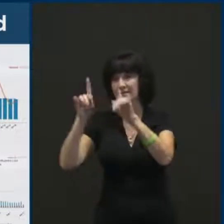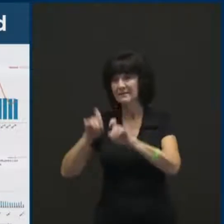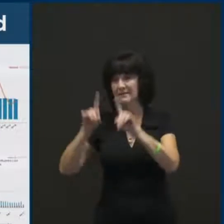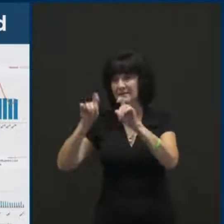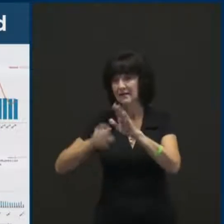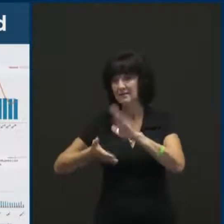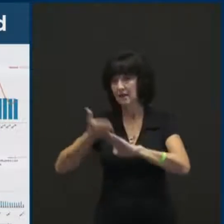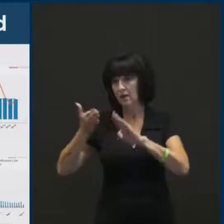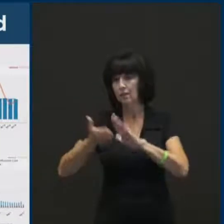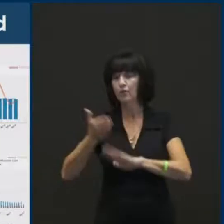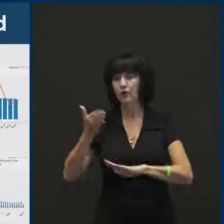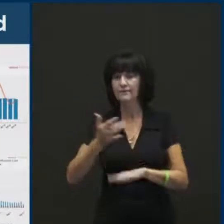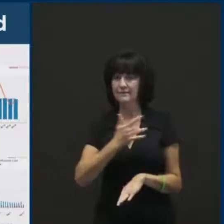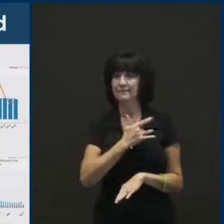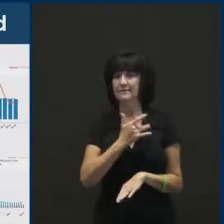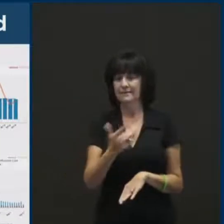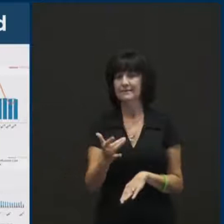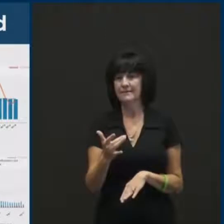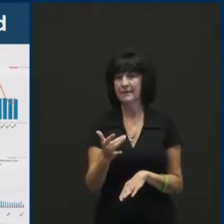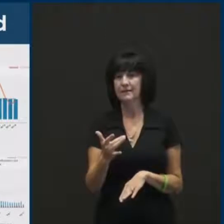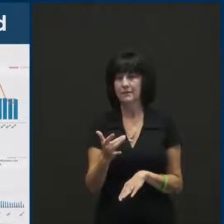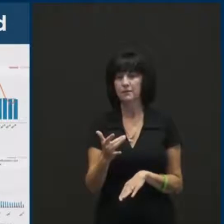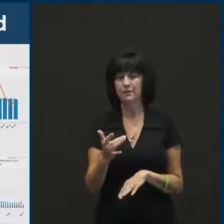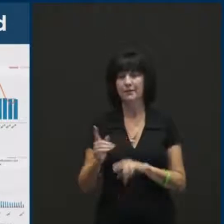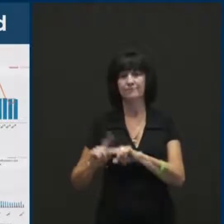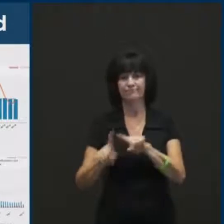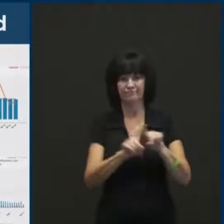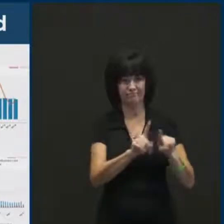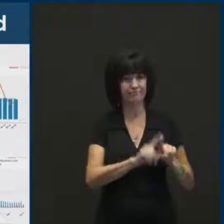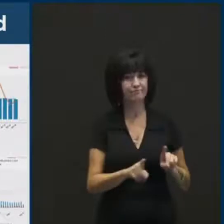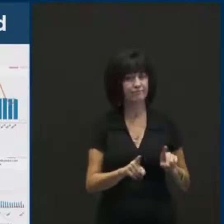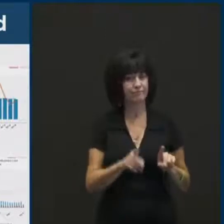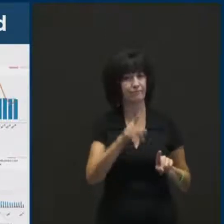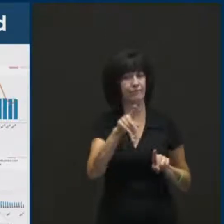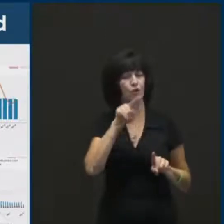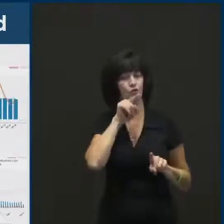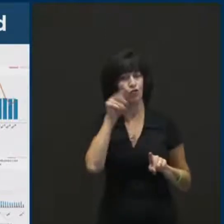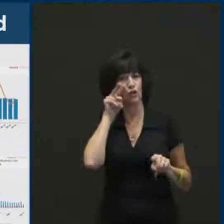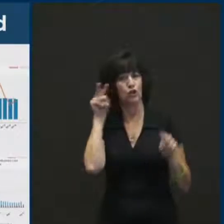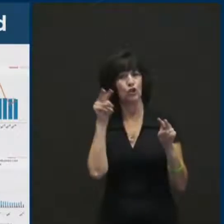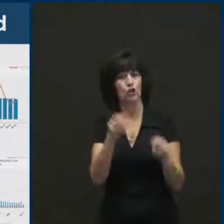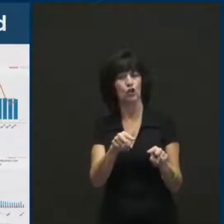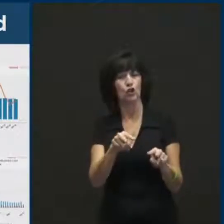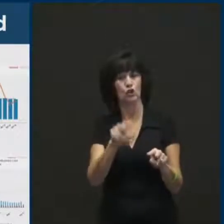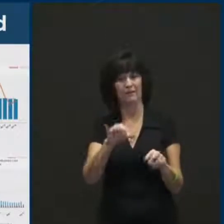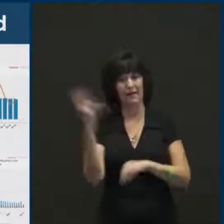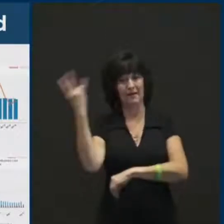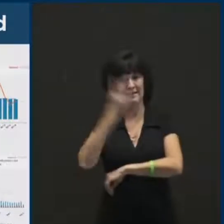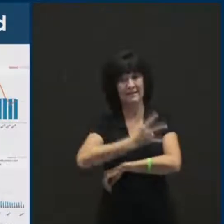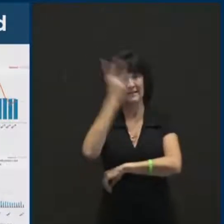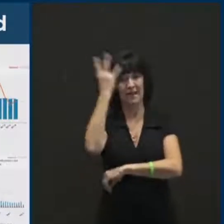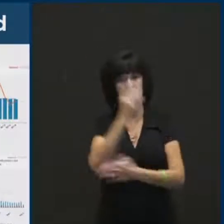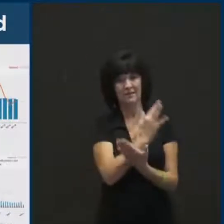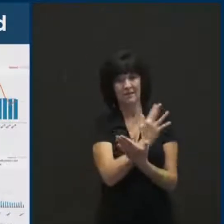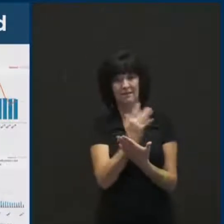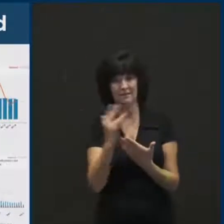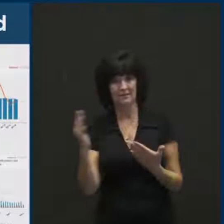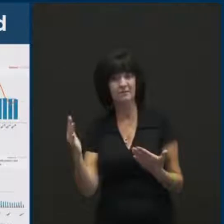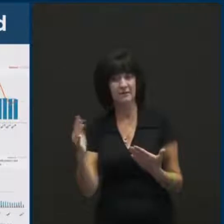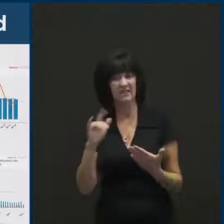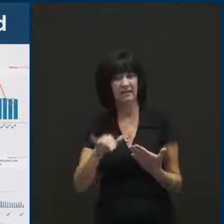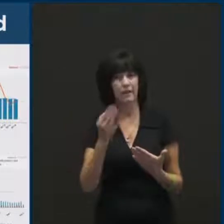to be a little bit episodic. And so you really do have to look at the 7-day moving average, which is the blue bars, and that's